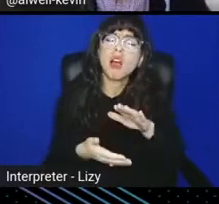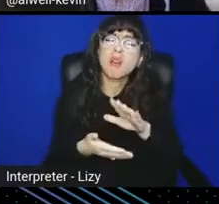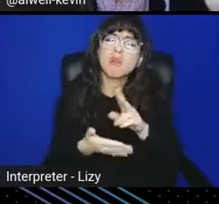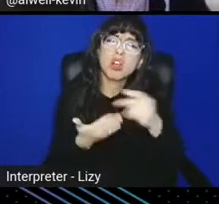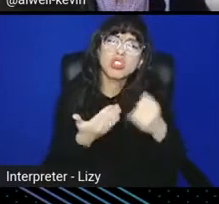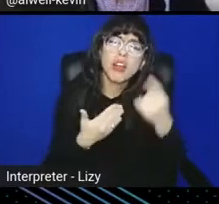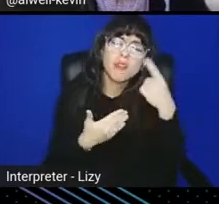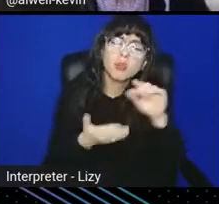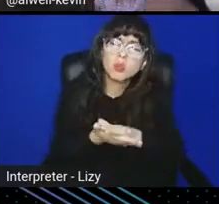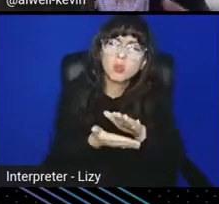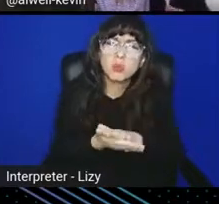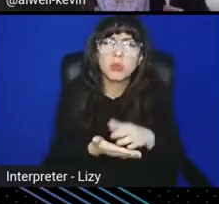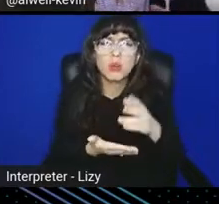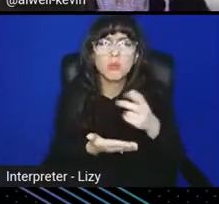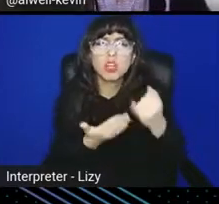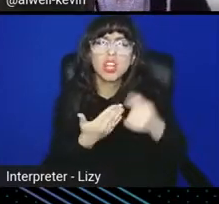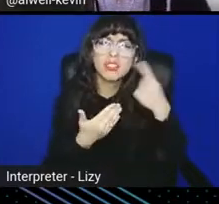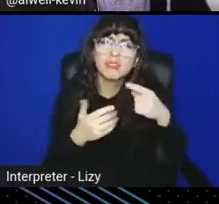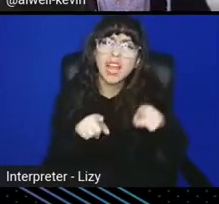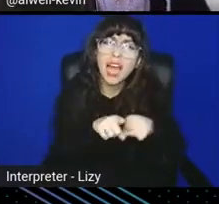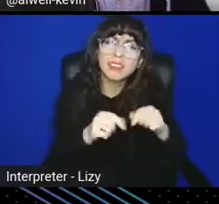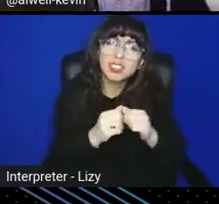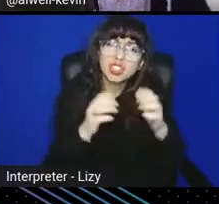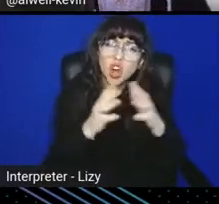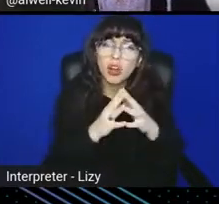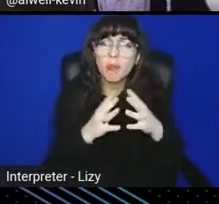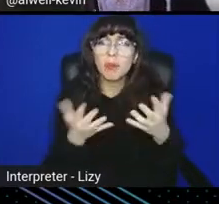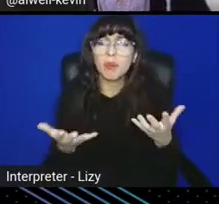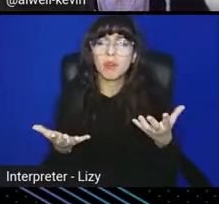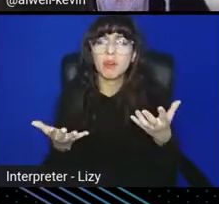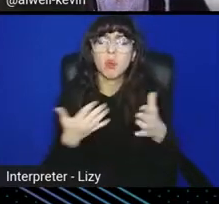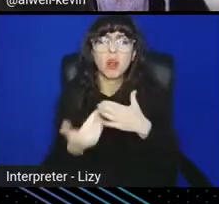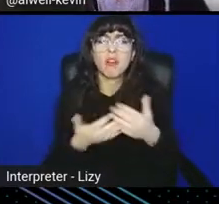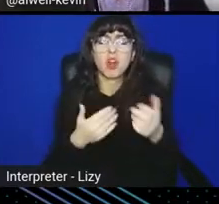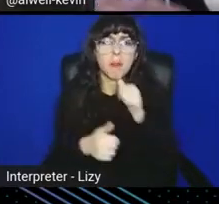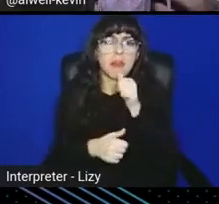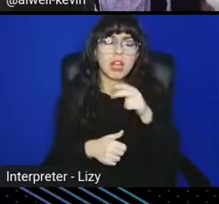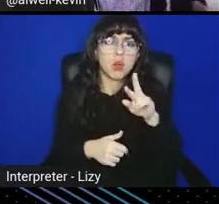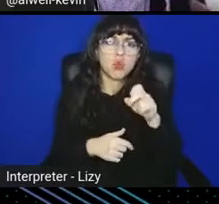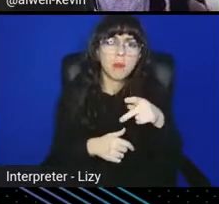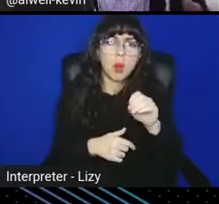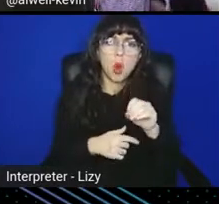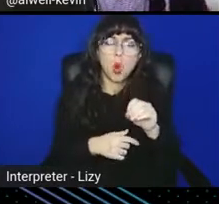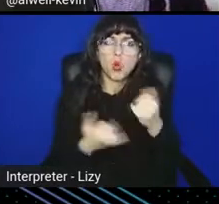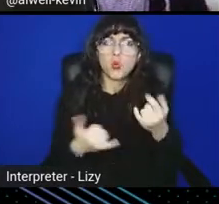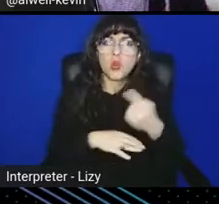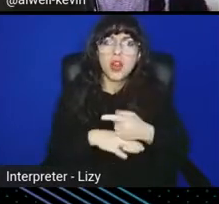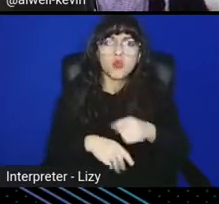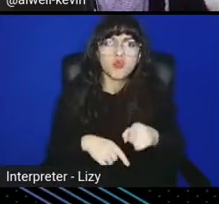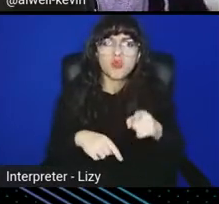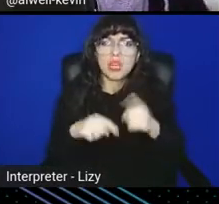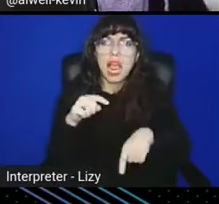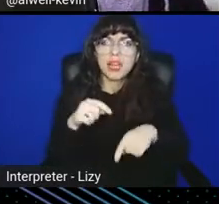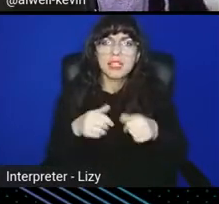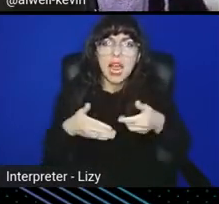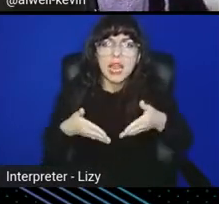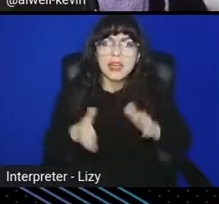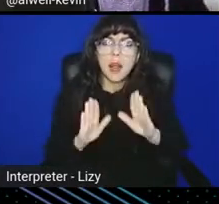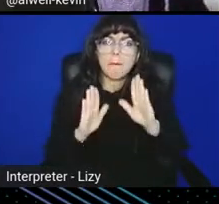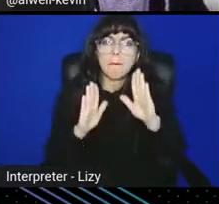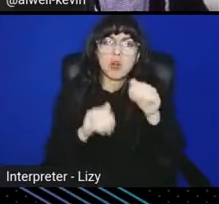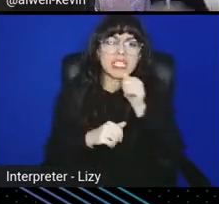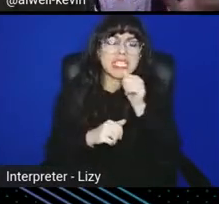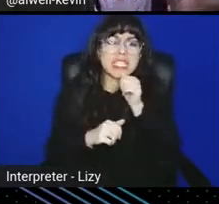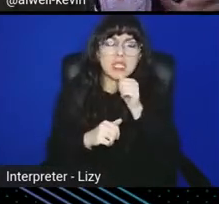project, you know, as part of a startup, whatever it is, in a private repo today, you can enable secret scanning if you